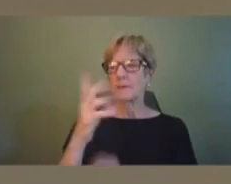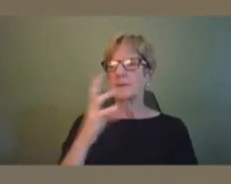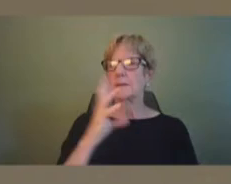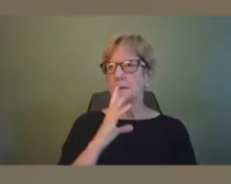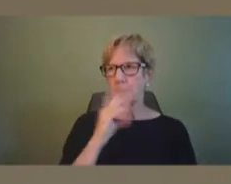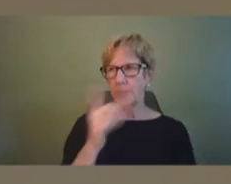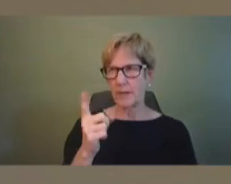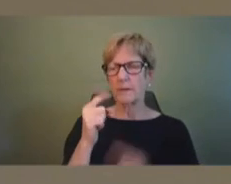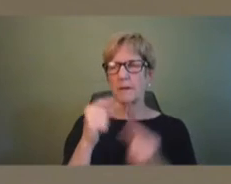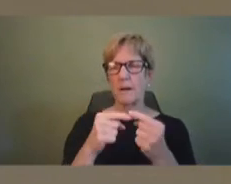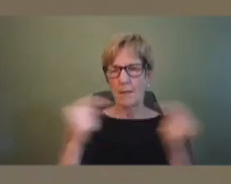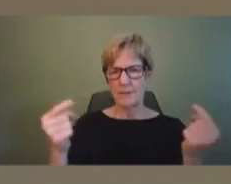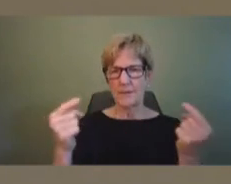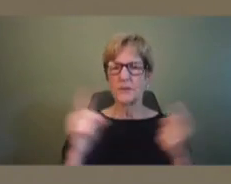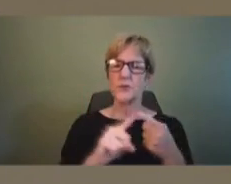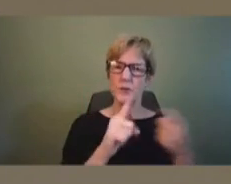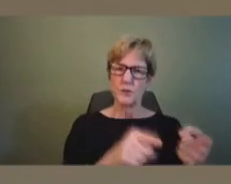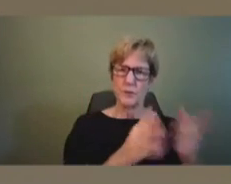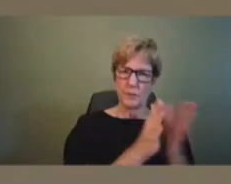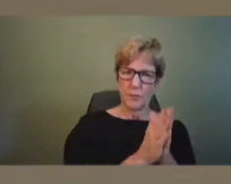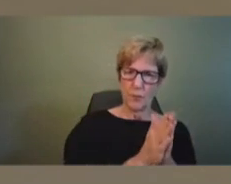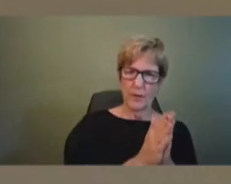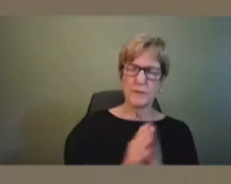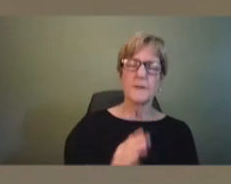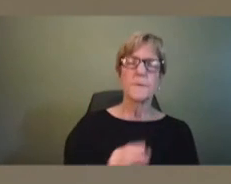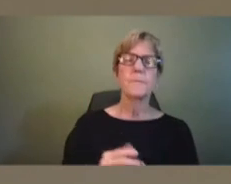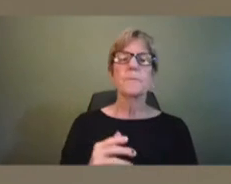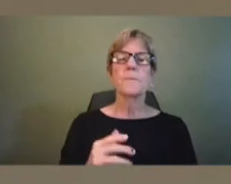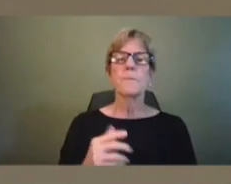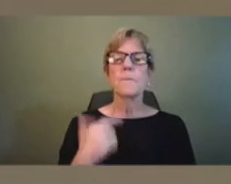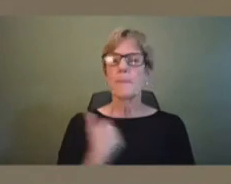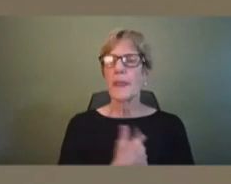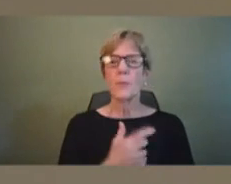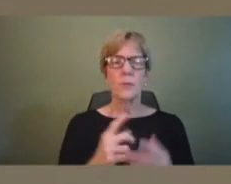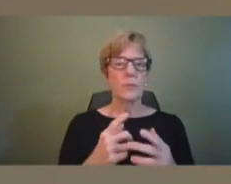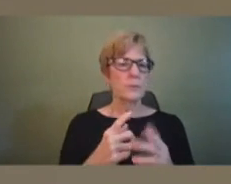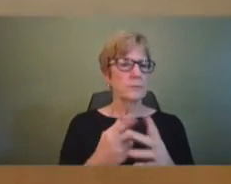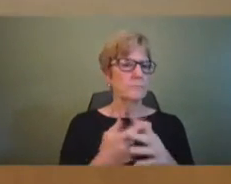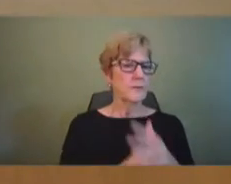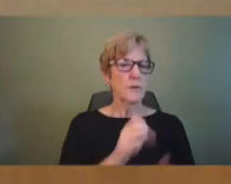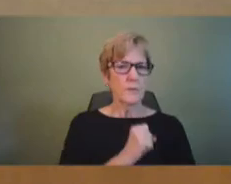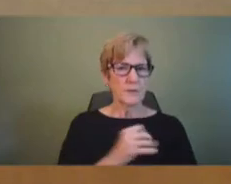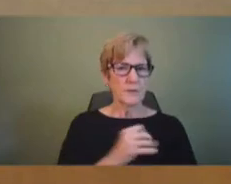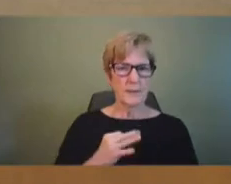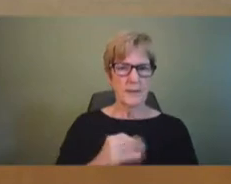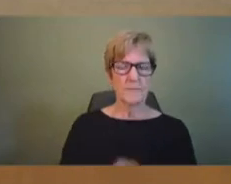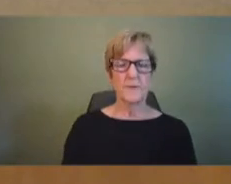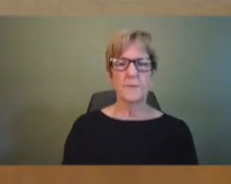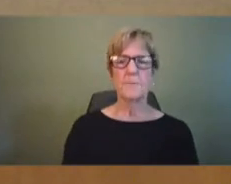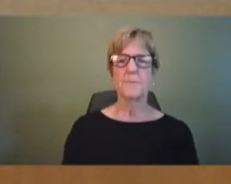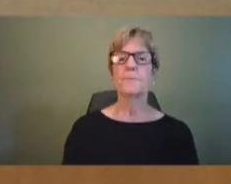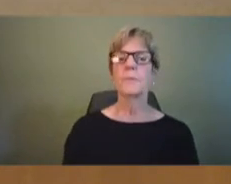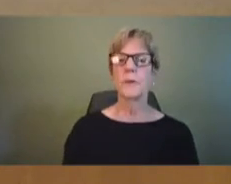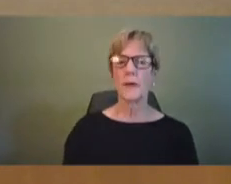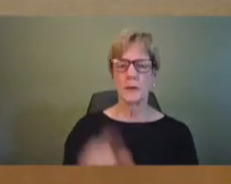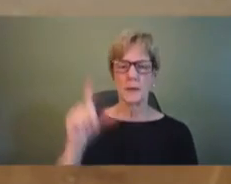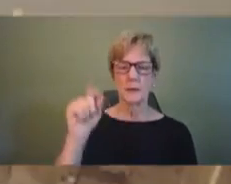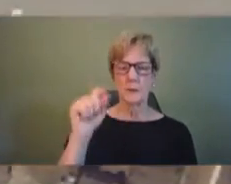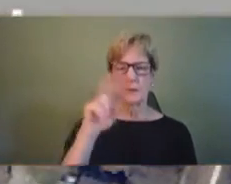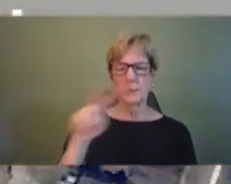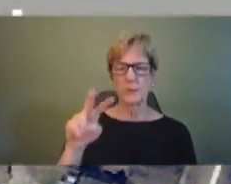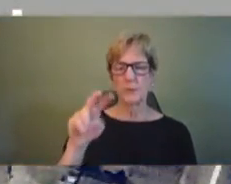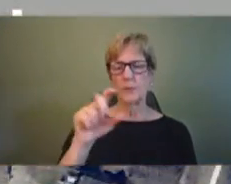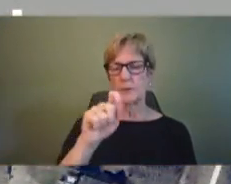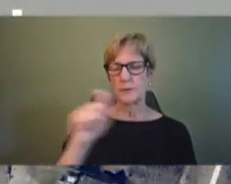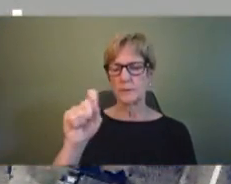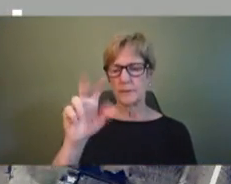opposition to the petition so we'll go ahead and start with the staff presentation all right thank you 2022 03 7 uh